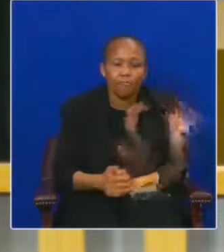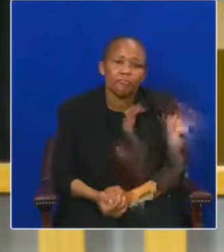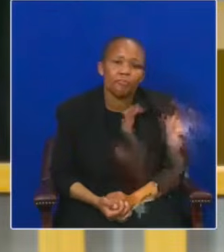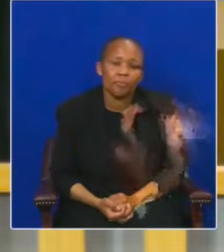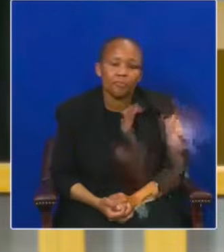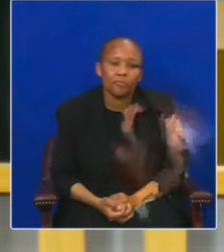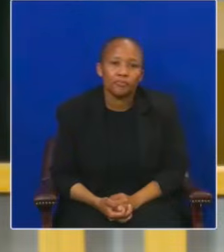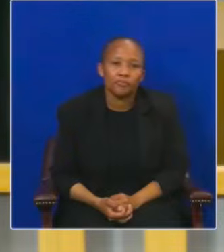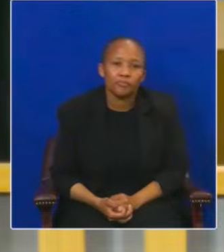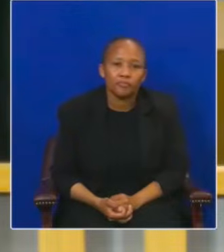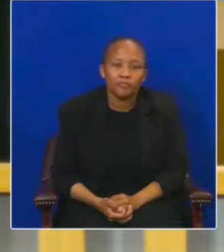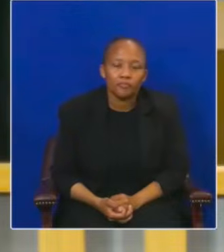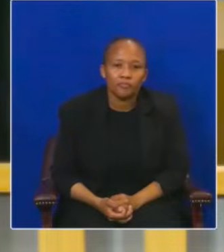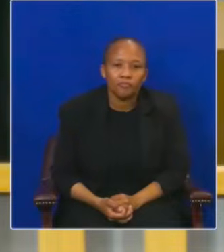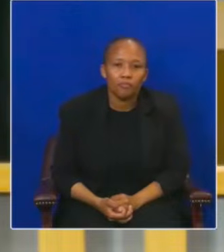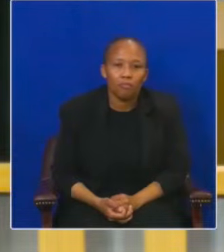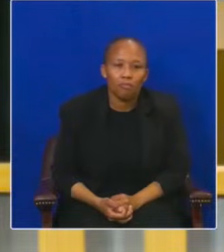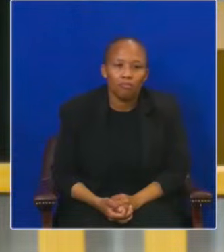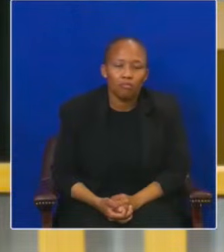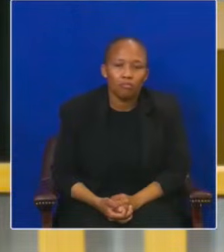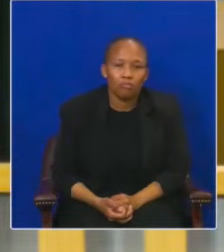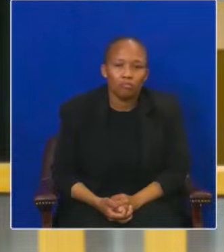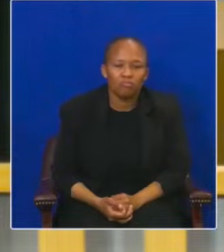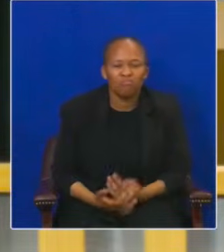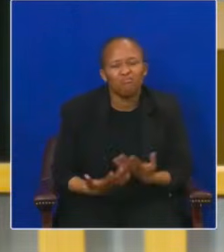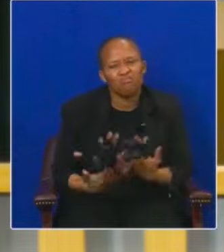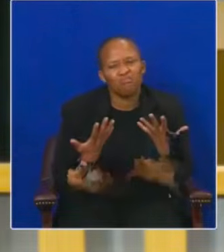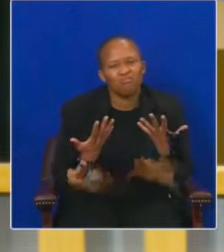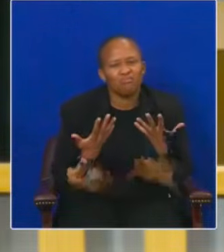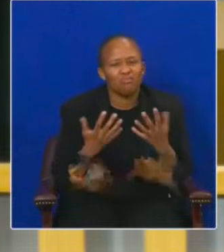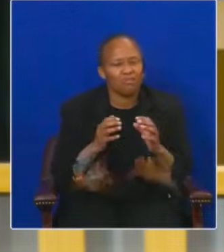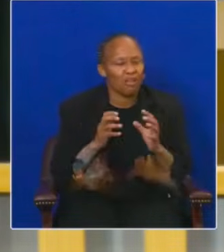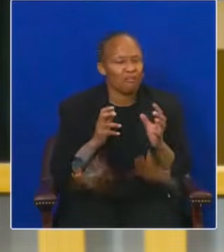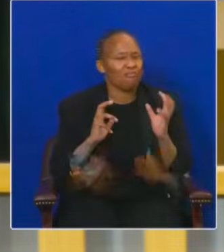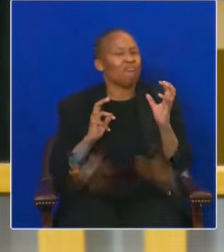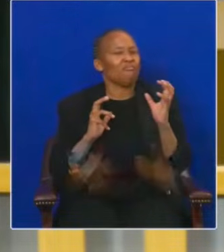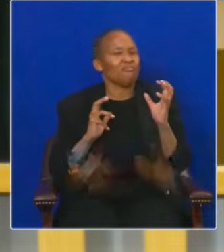This is odd because normally